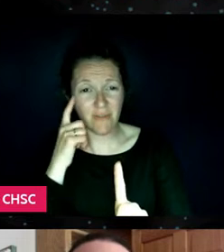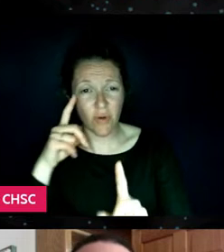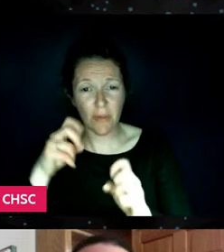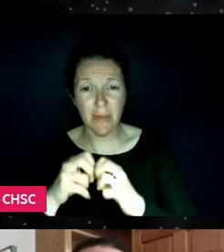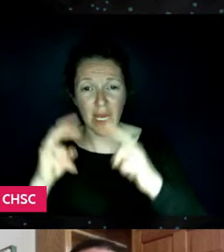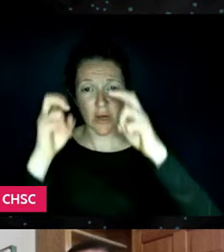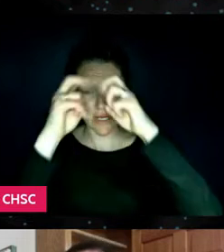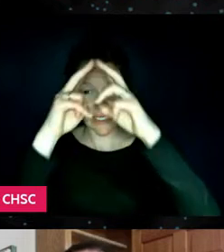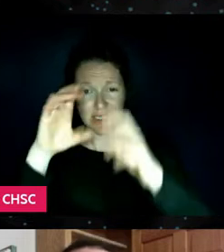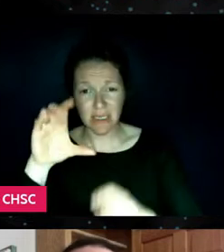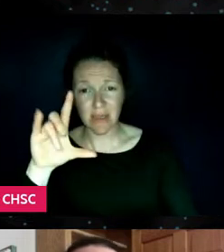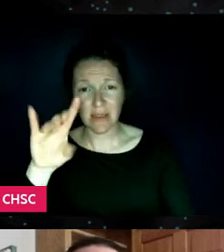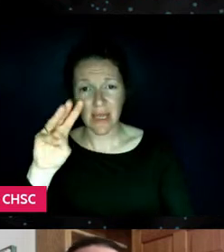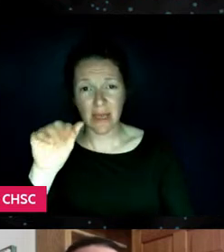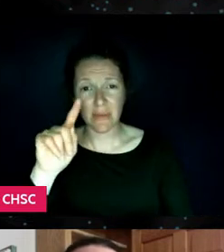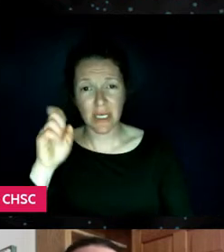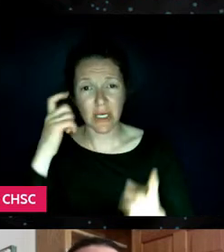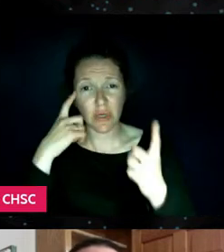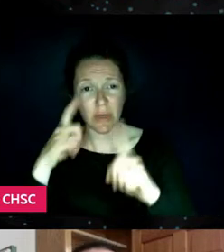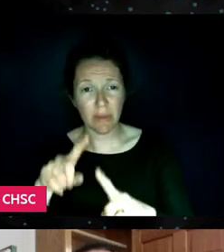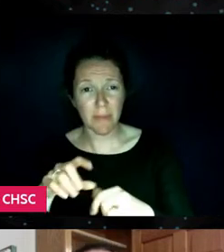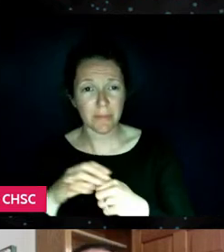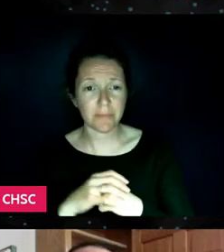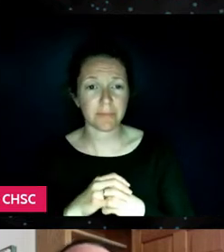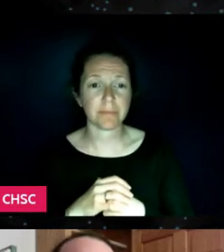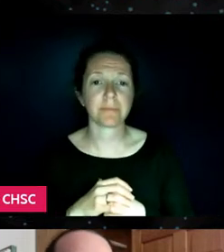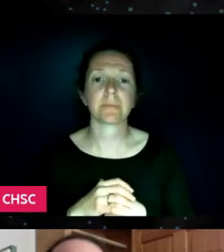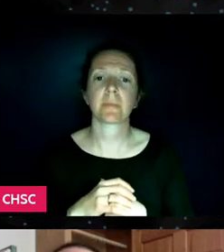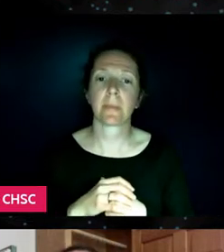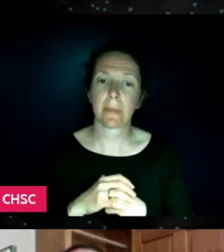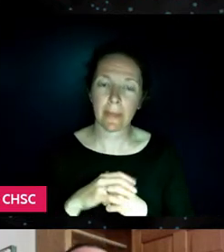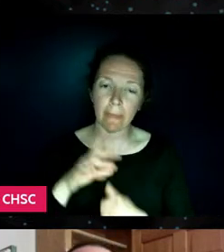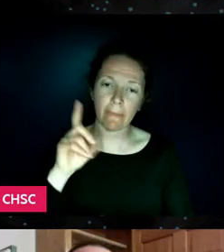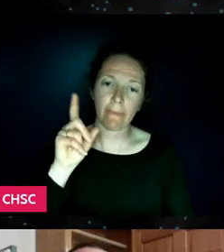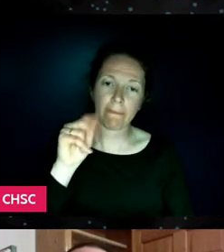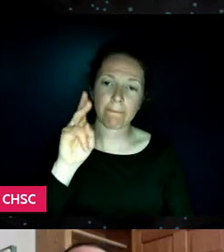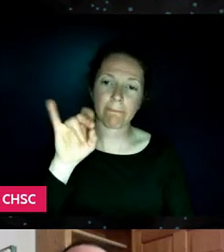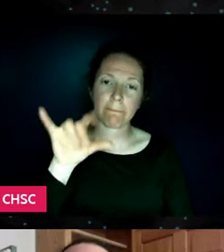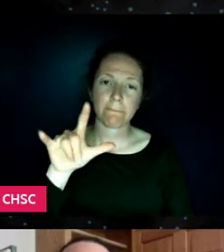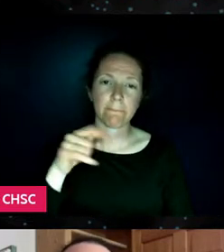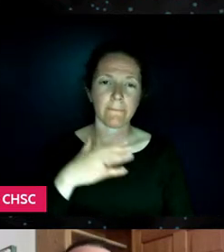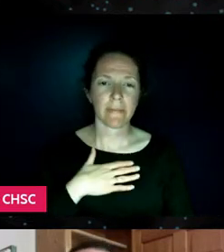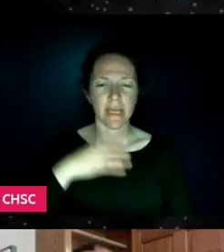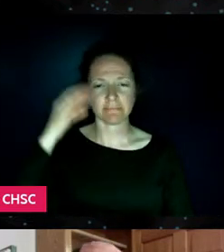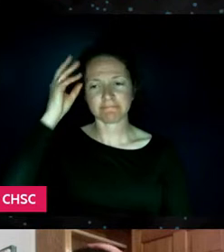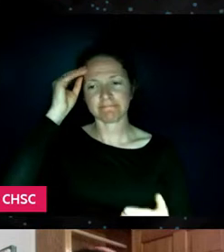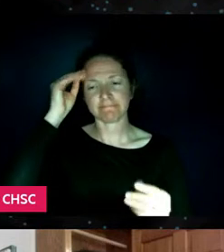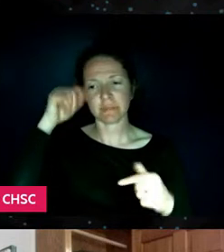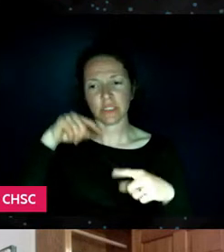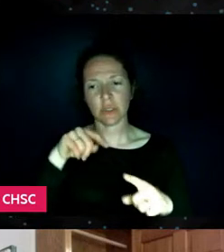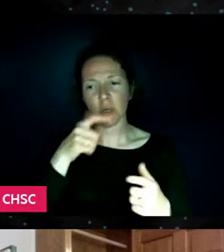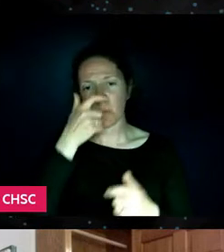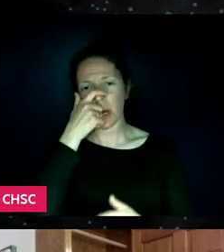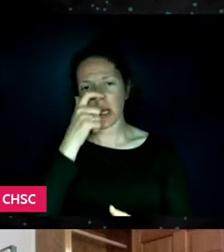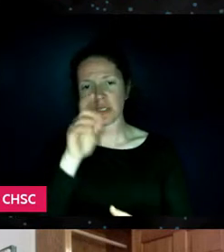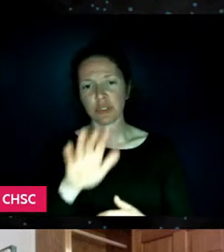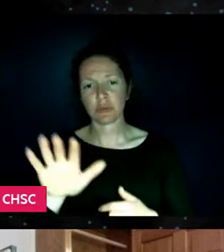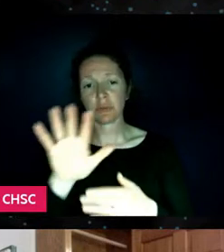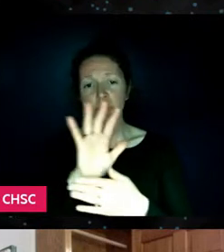Climate Agreement. Yeah. And so building on that, a reflection I had in watching the movie was really